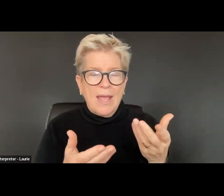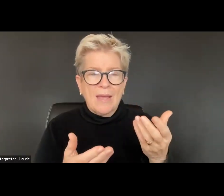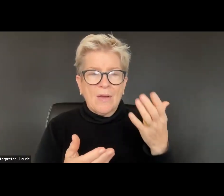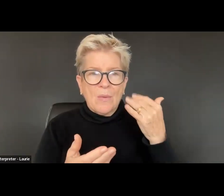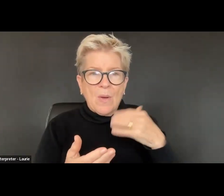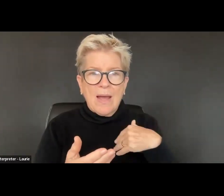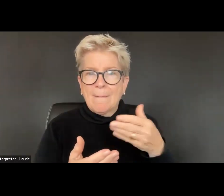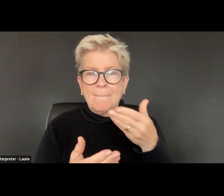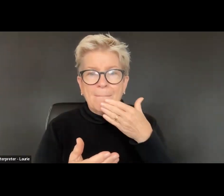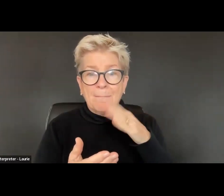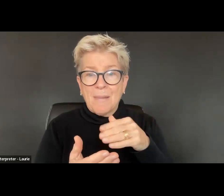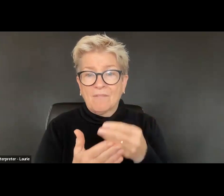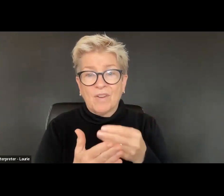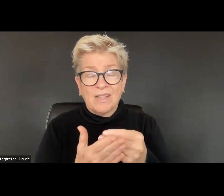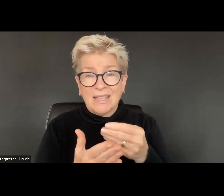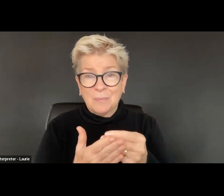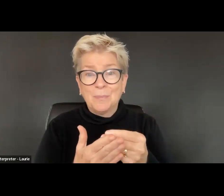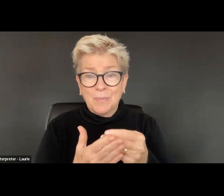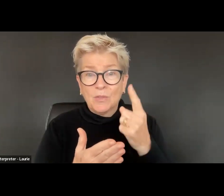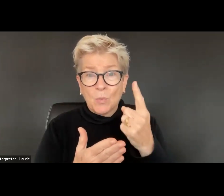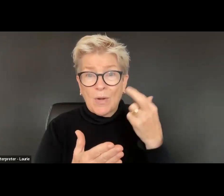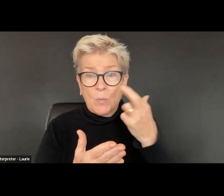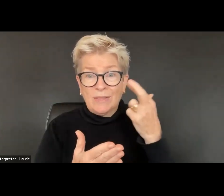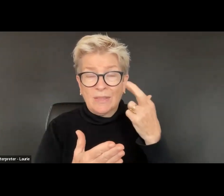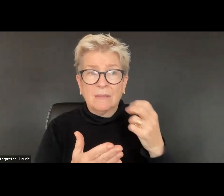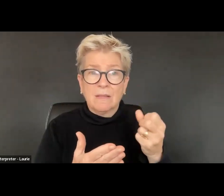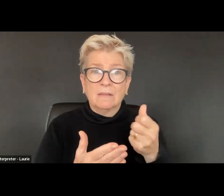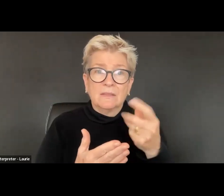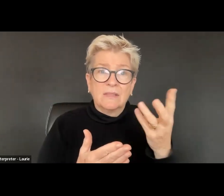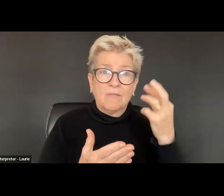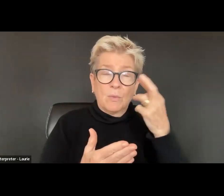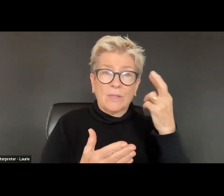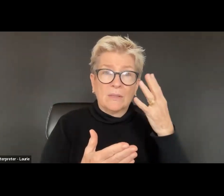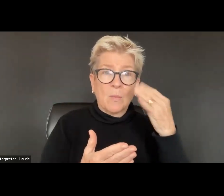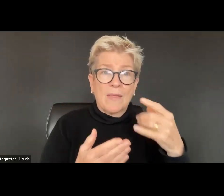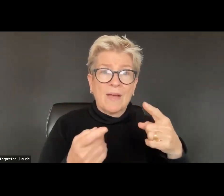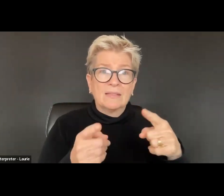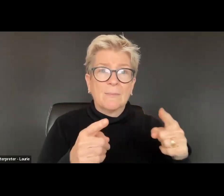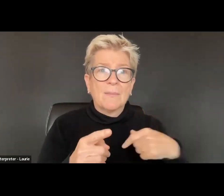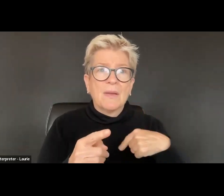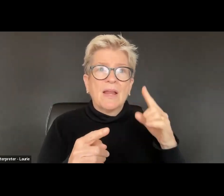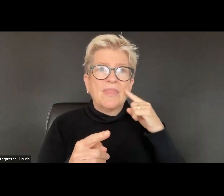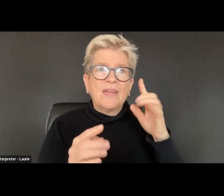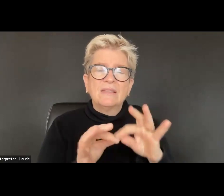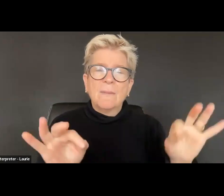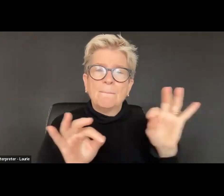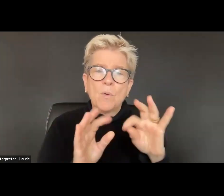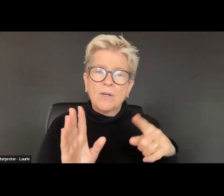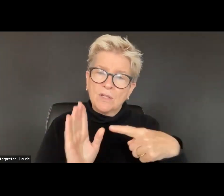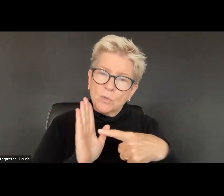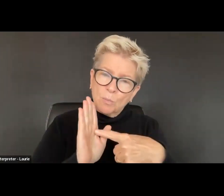poor funding. And so I just think that it's important to point out that